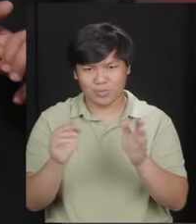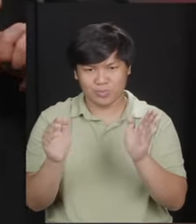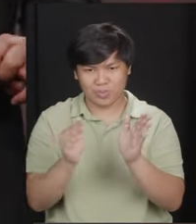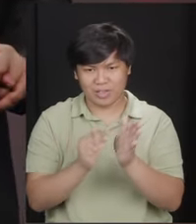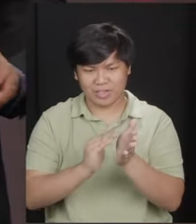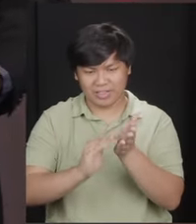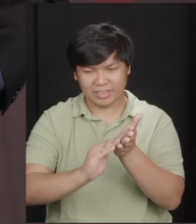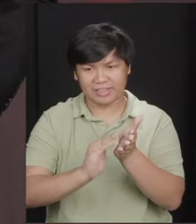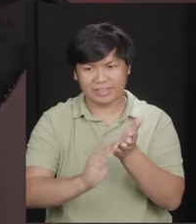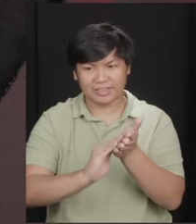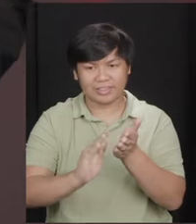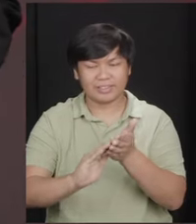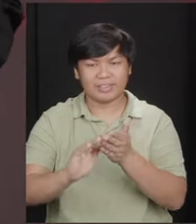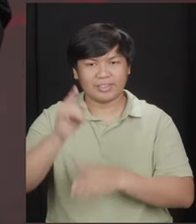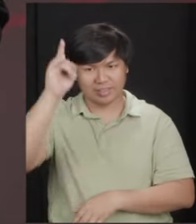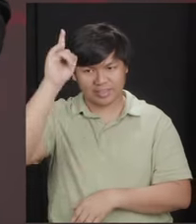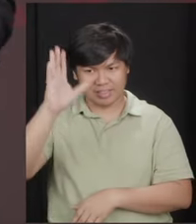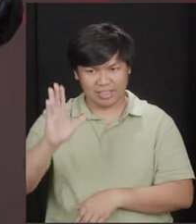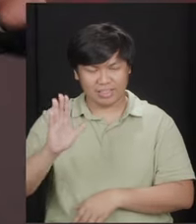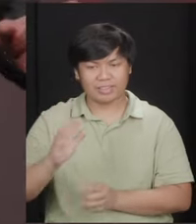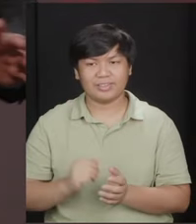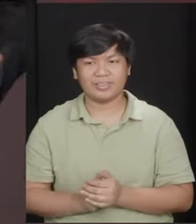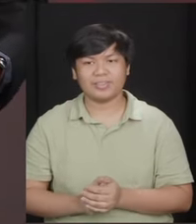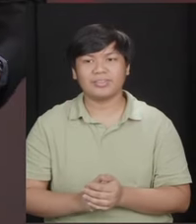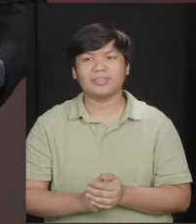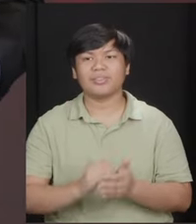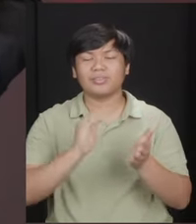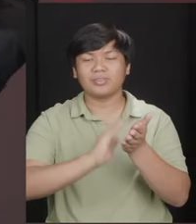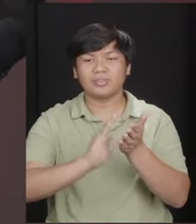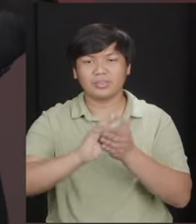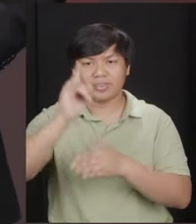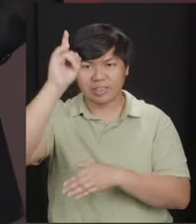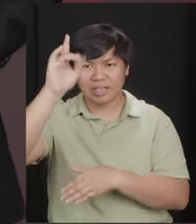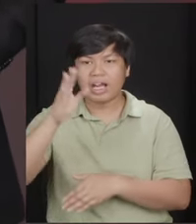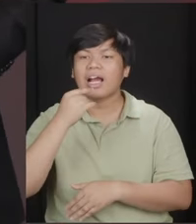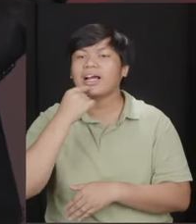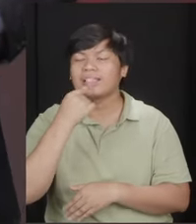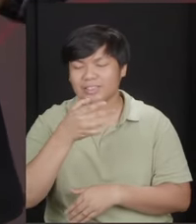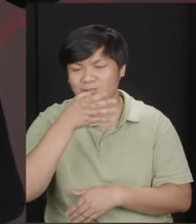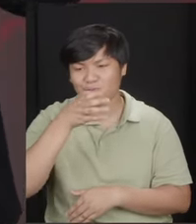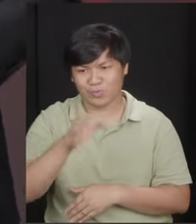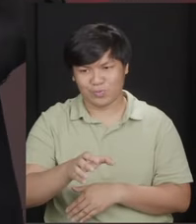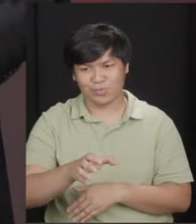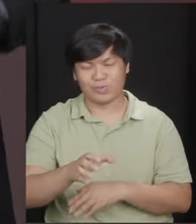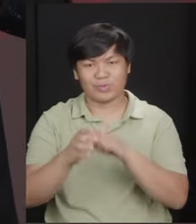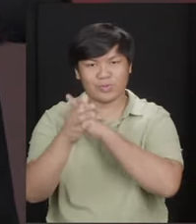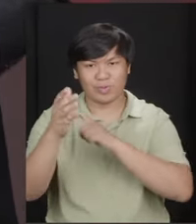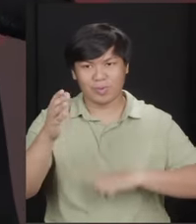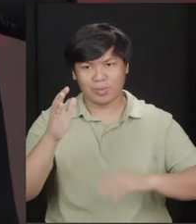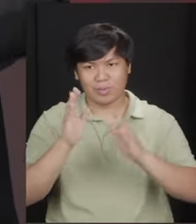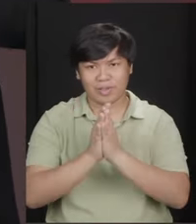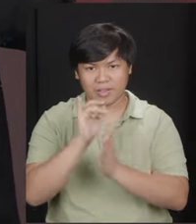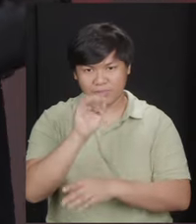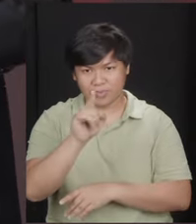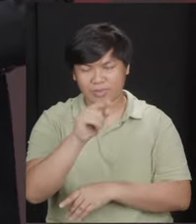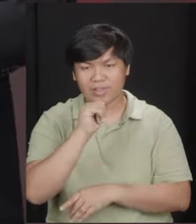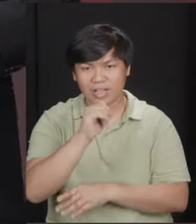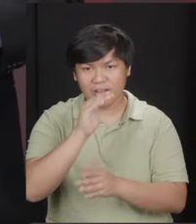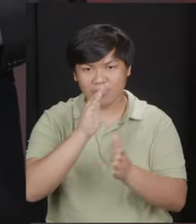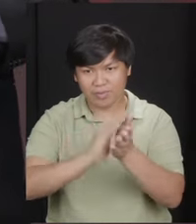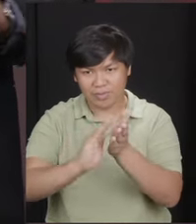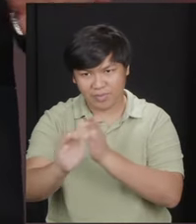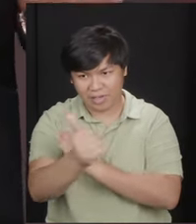One, forgive for God's sake. Why? He mandates it. Remember what he said after the Lord's Prayer? If you do not forgive